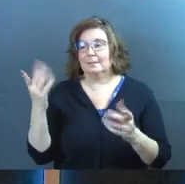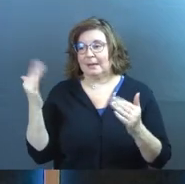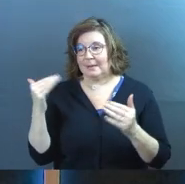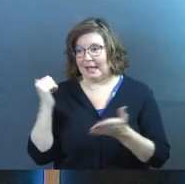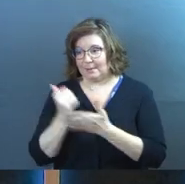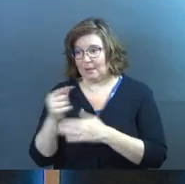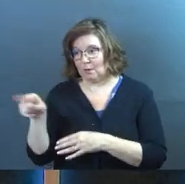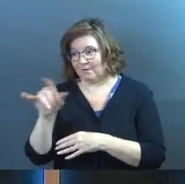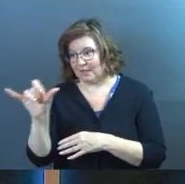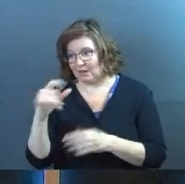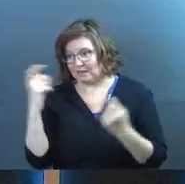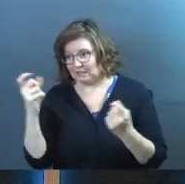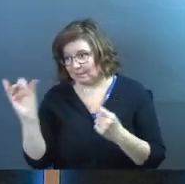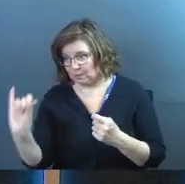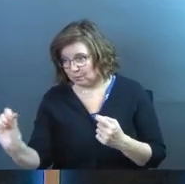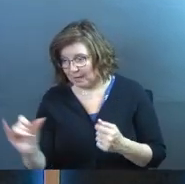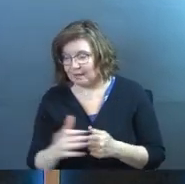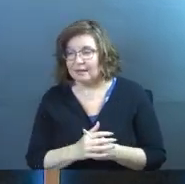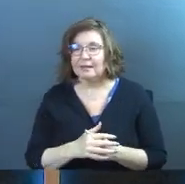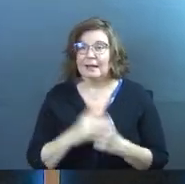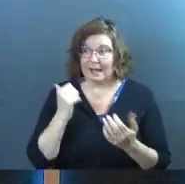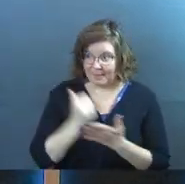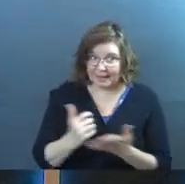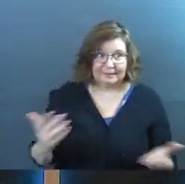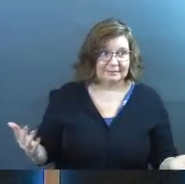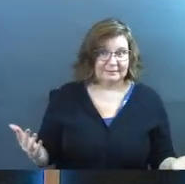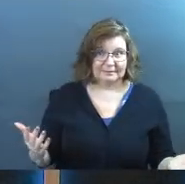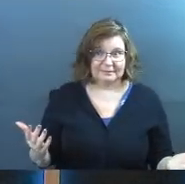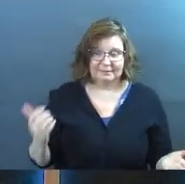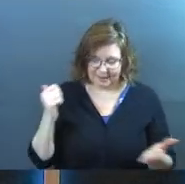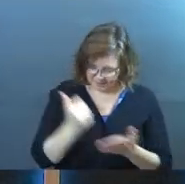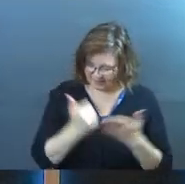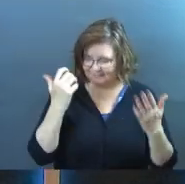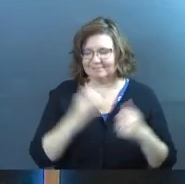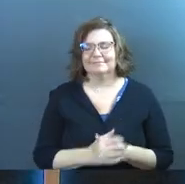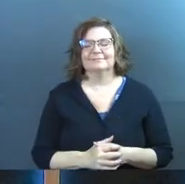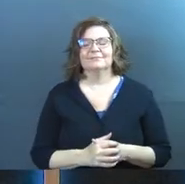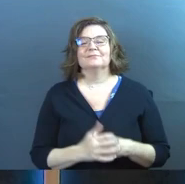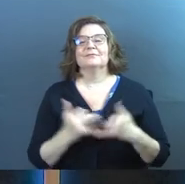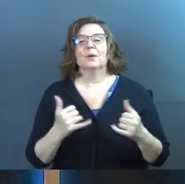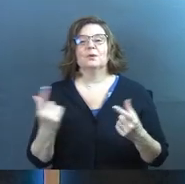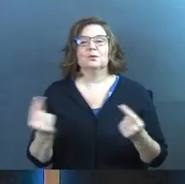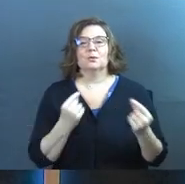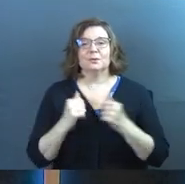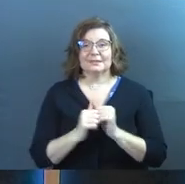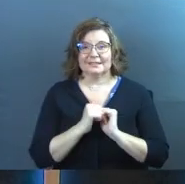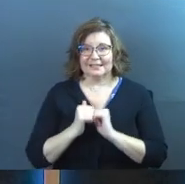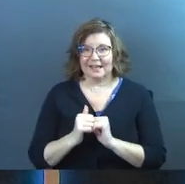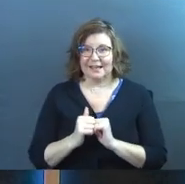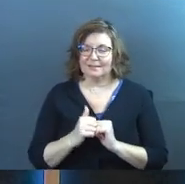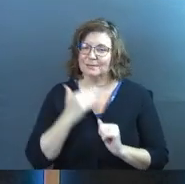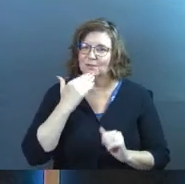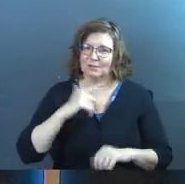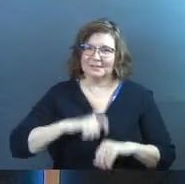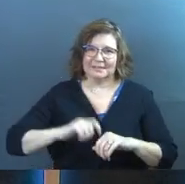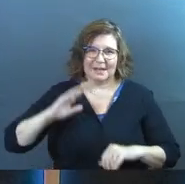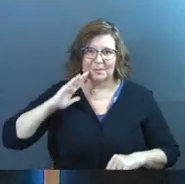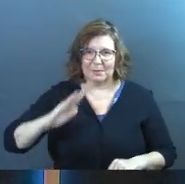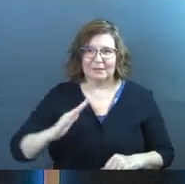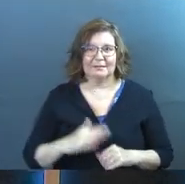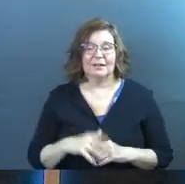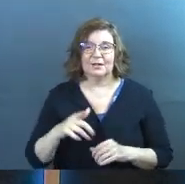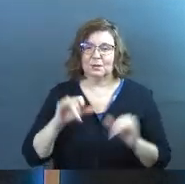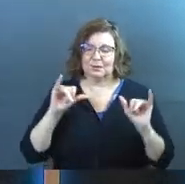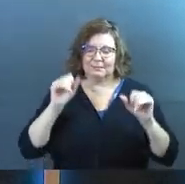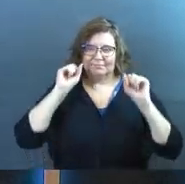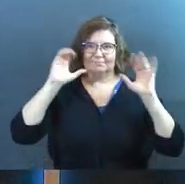expect amens over there in the gym as well. Amen. Amen. All right, so we're going to do this together, and it's going to be a good time, and you are going to